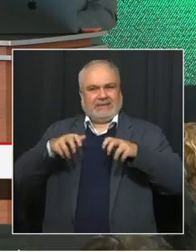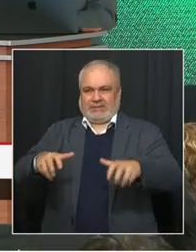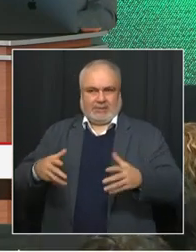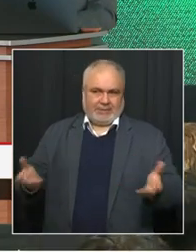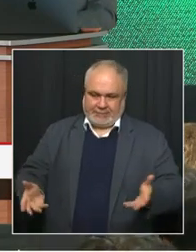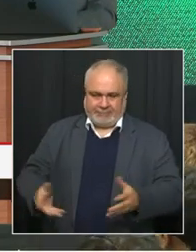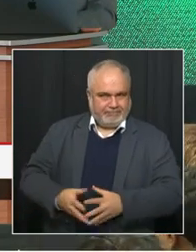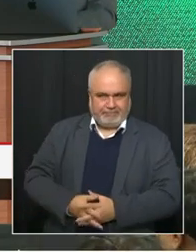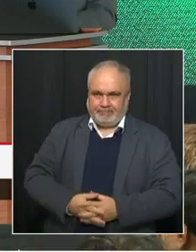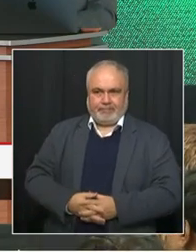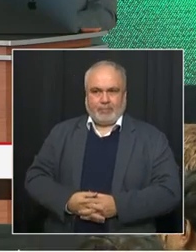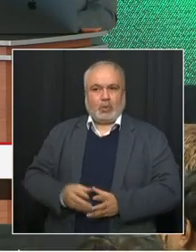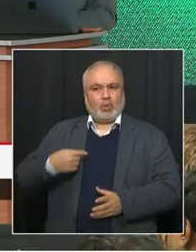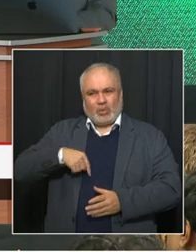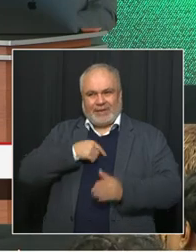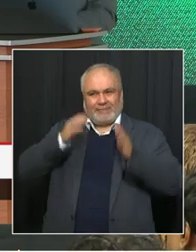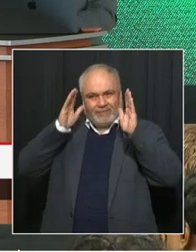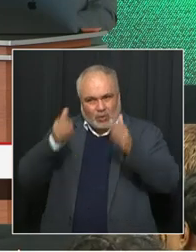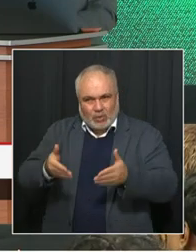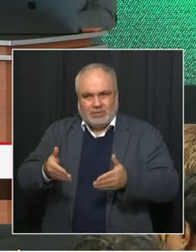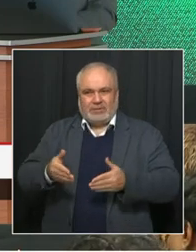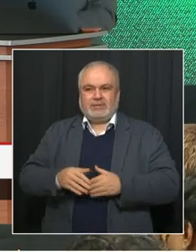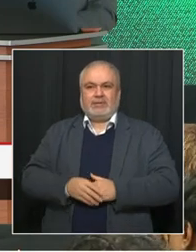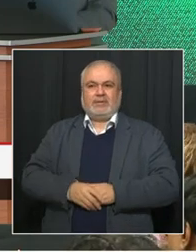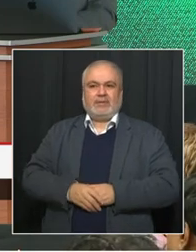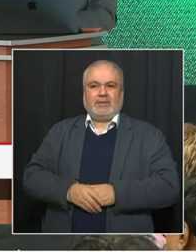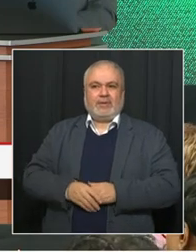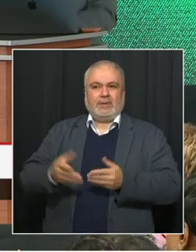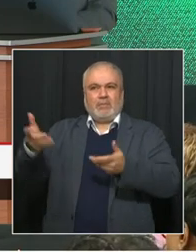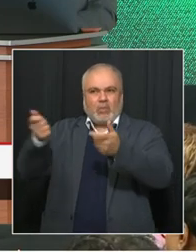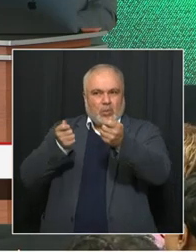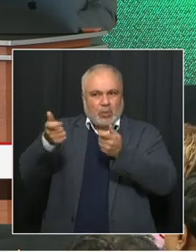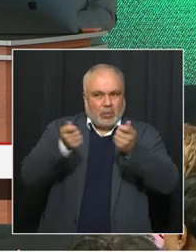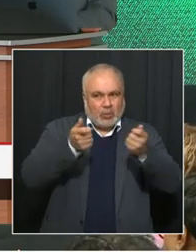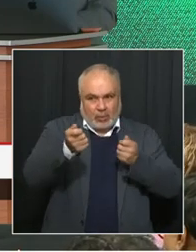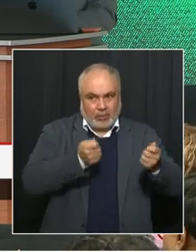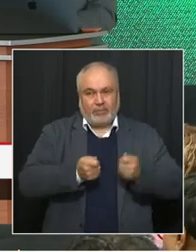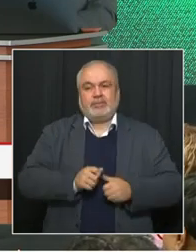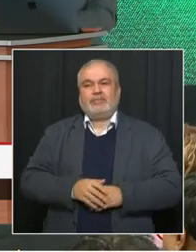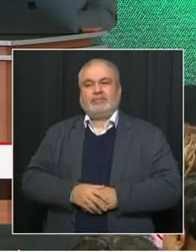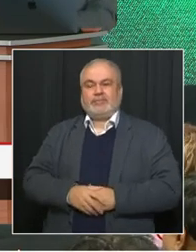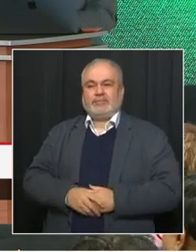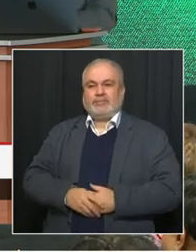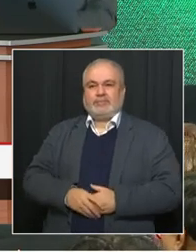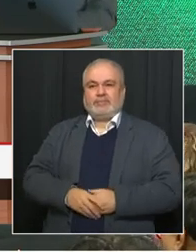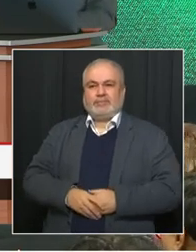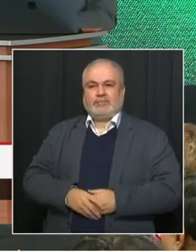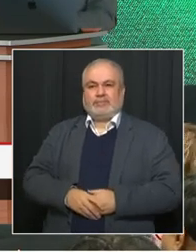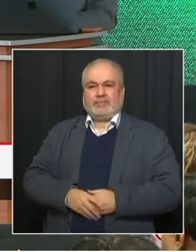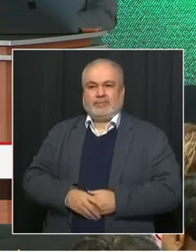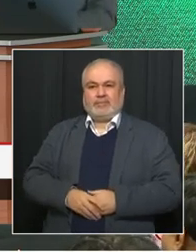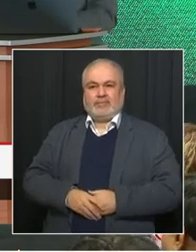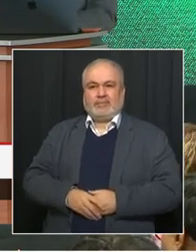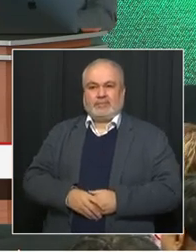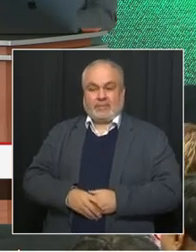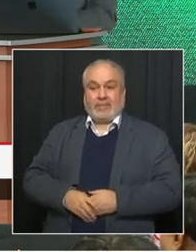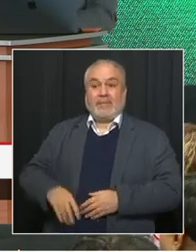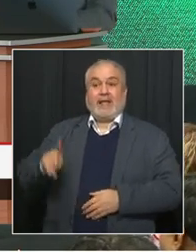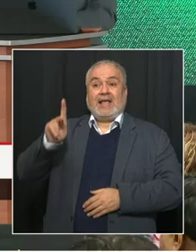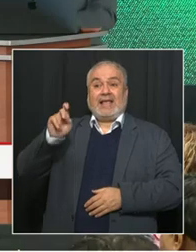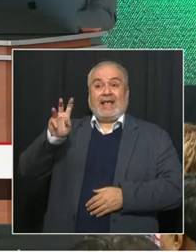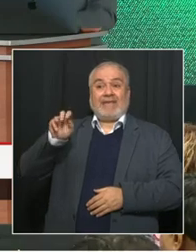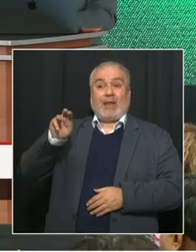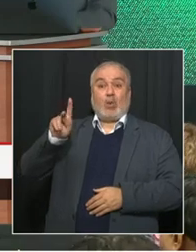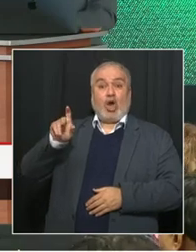to focus on getting there and doing exactly that. I don't know, Kevin, if you have anything to add about mental